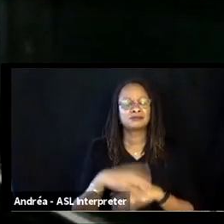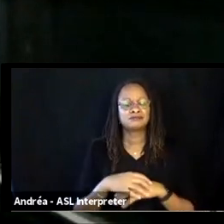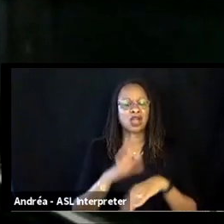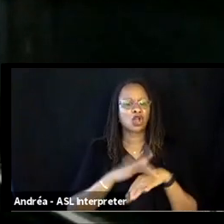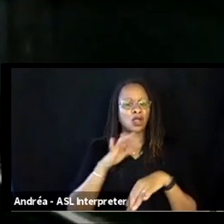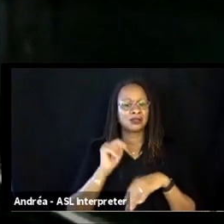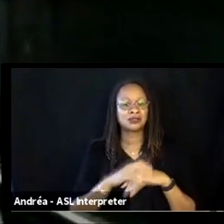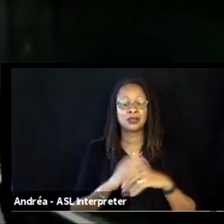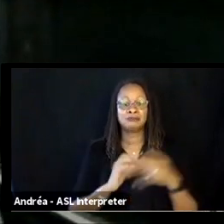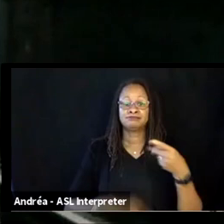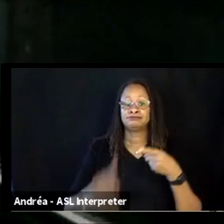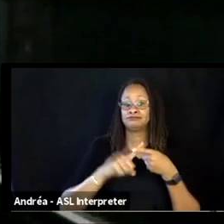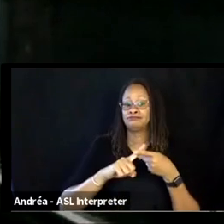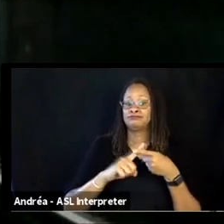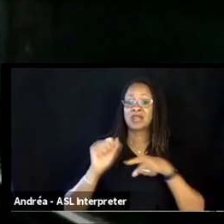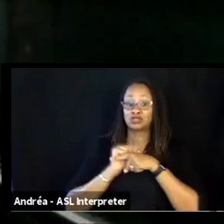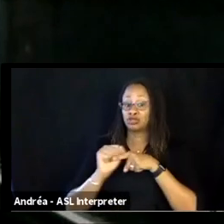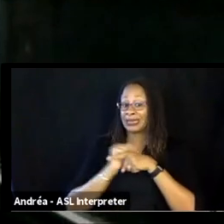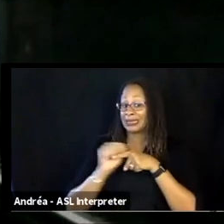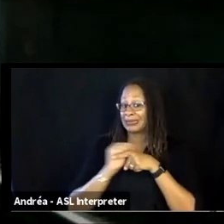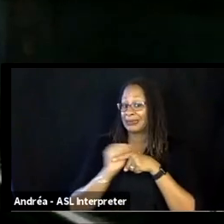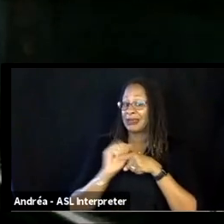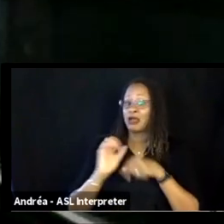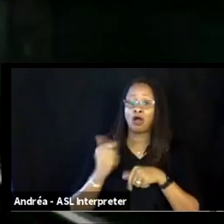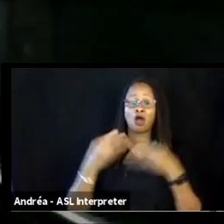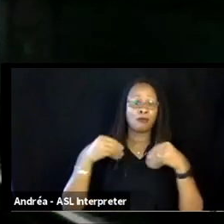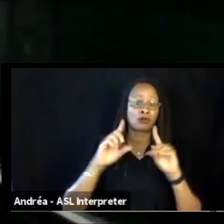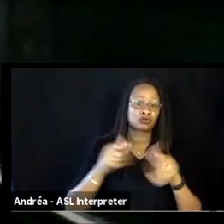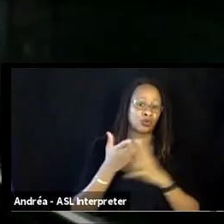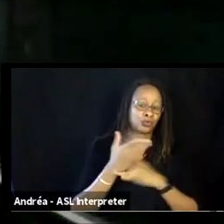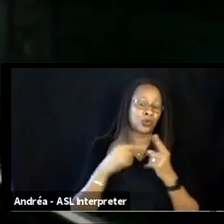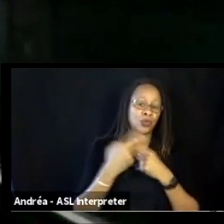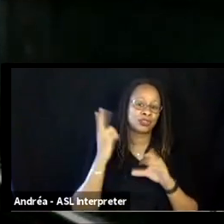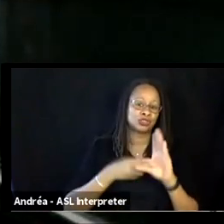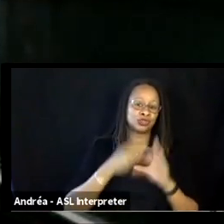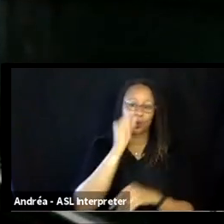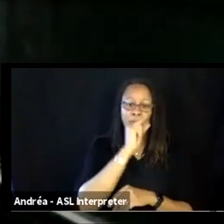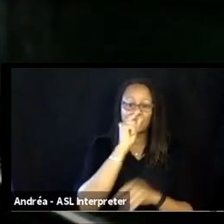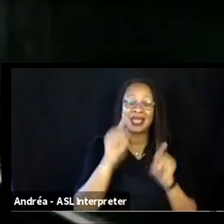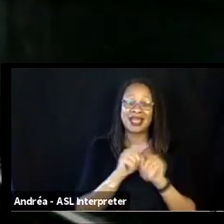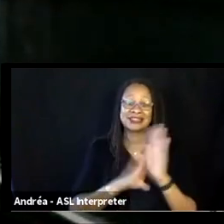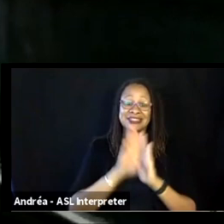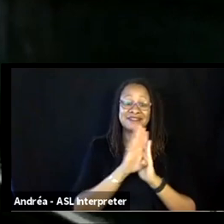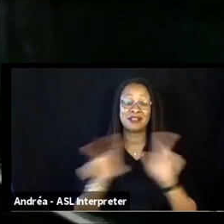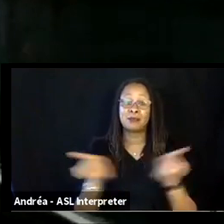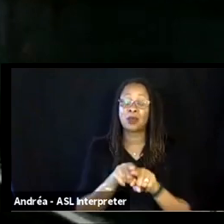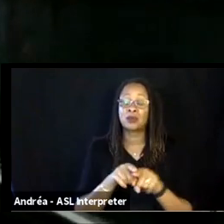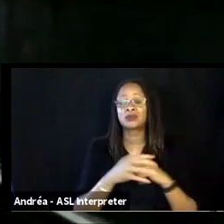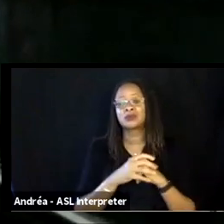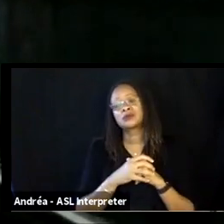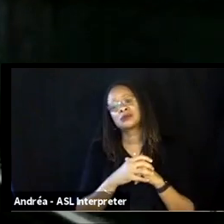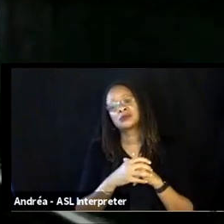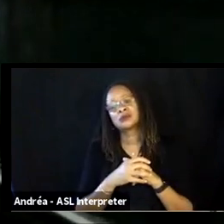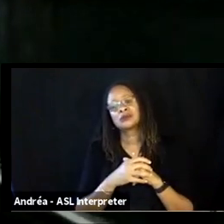do have a training that all marketers go through when they join Google and then as they develop as well. It's not